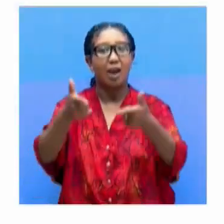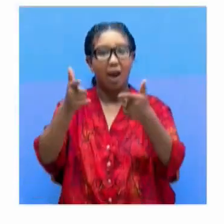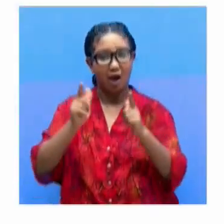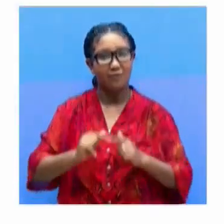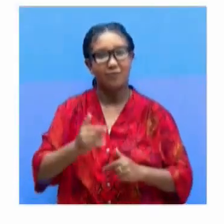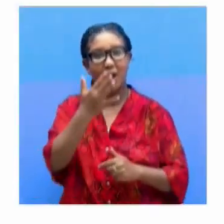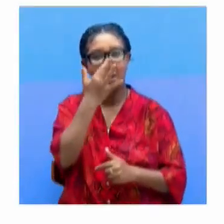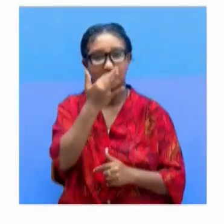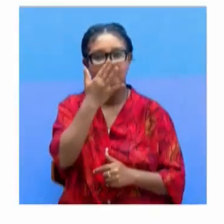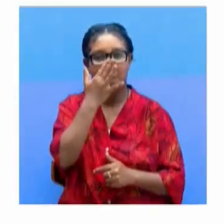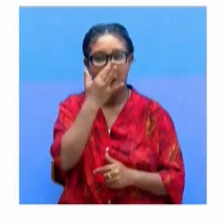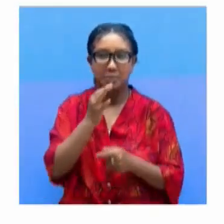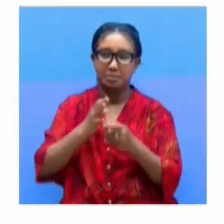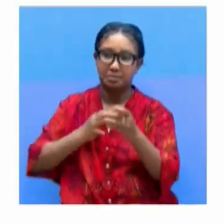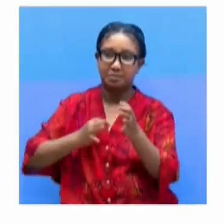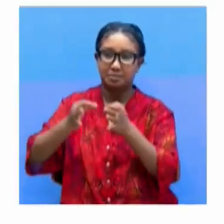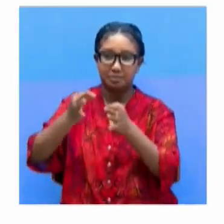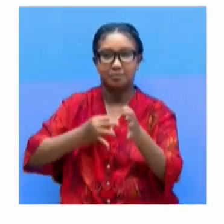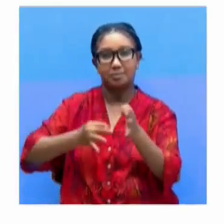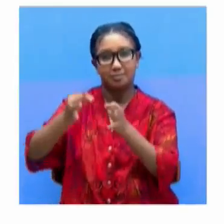experiences. Life